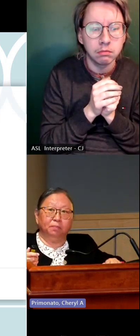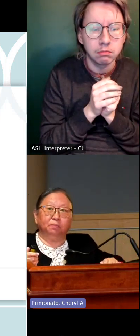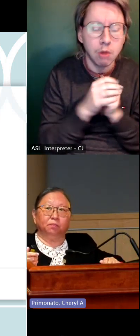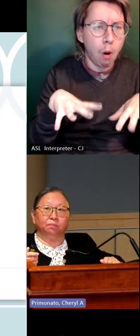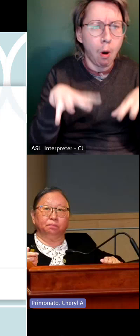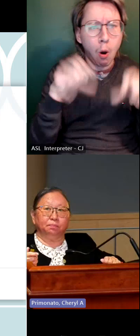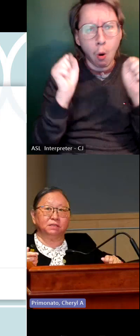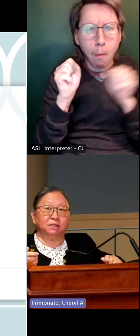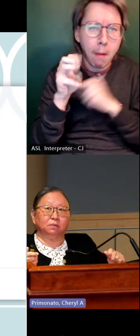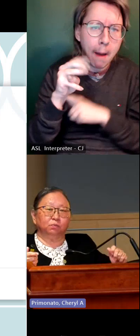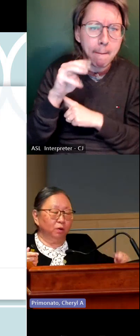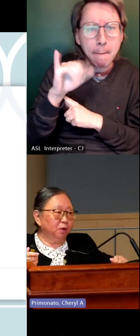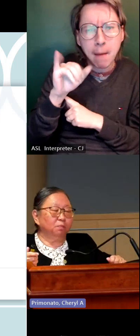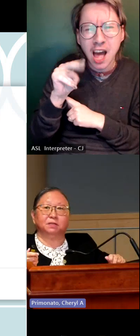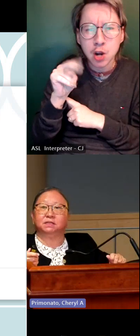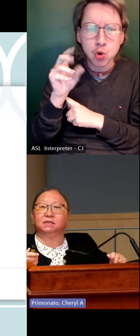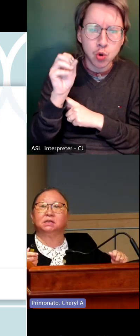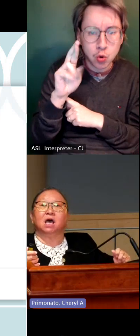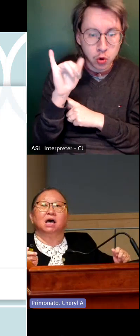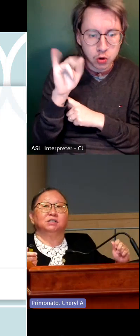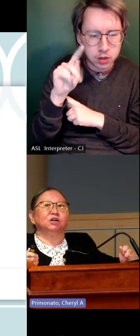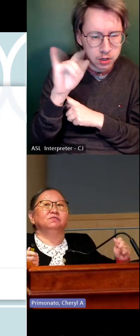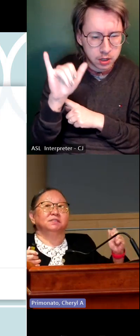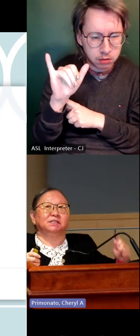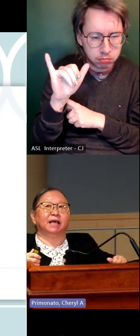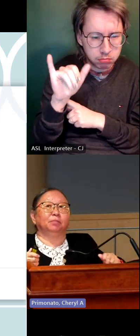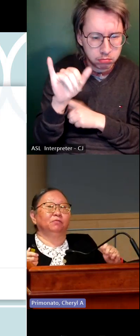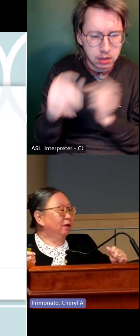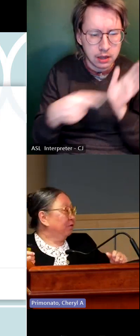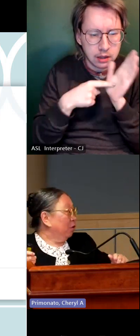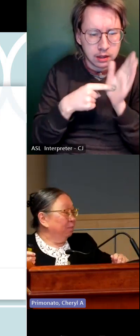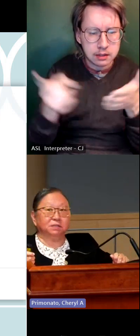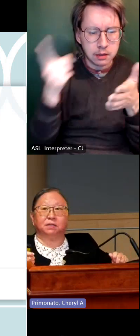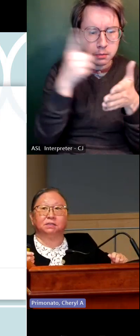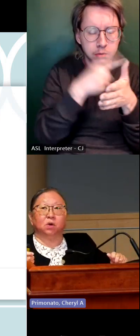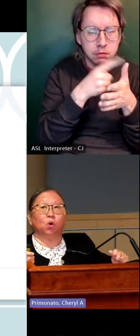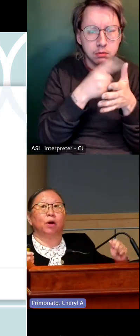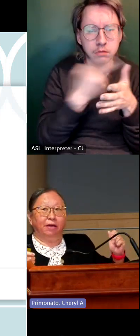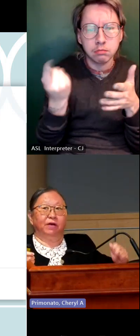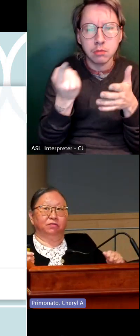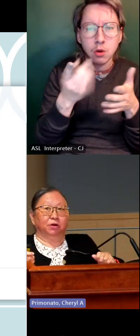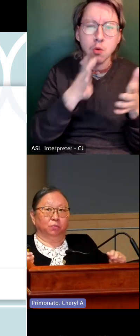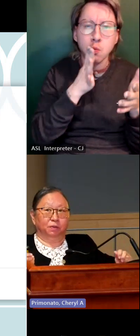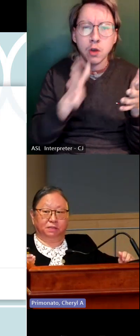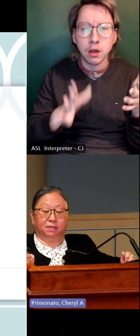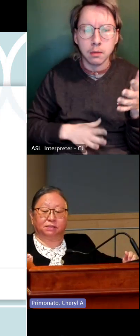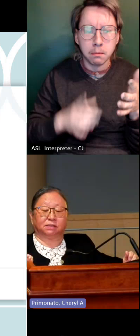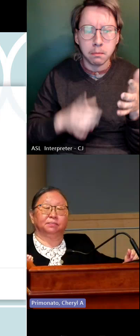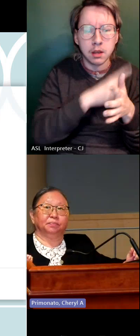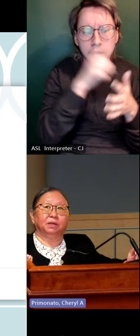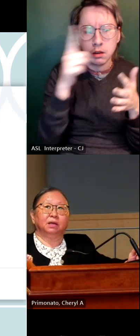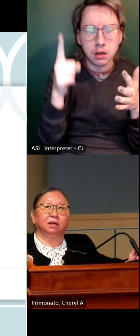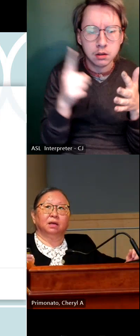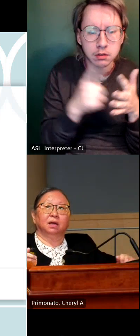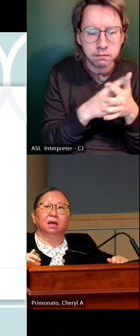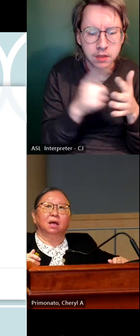a woman-owned business, a service-disabled veteran-owned business, or a veteran-owned